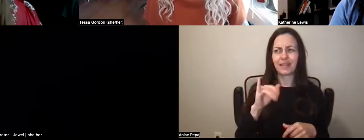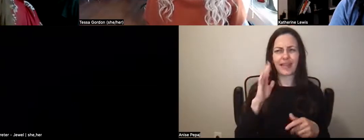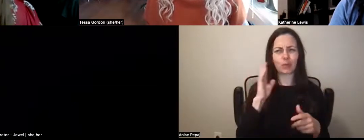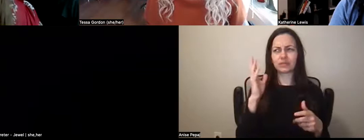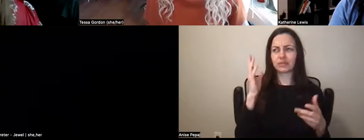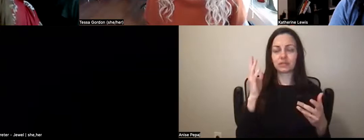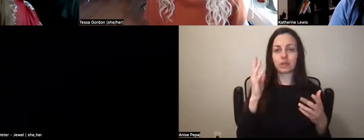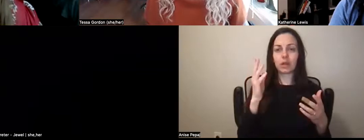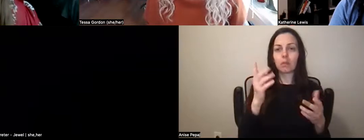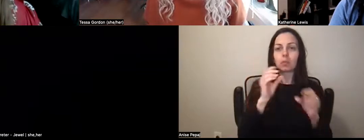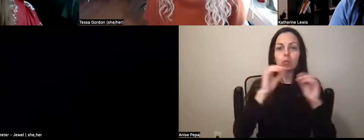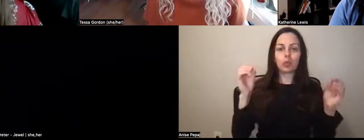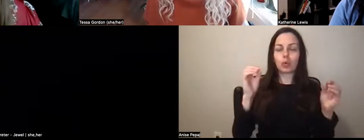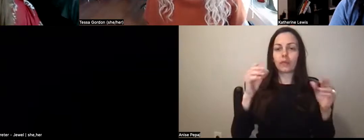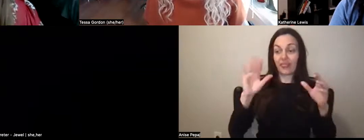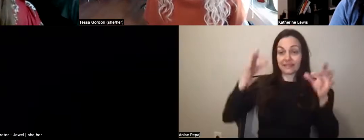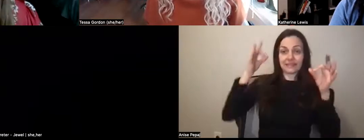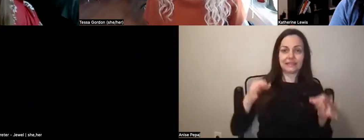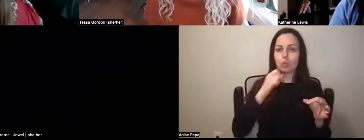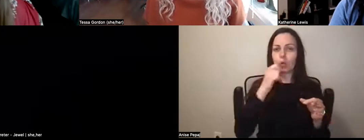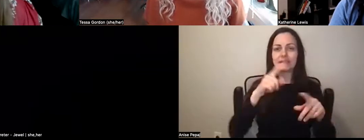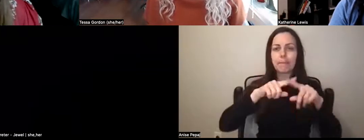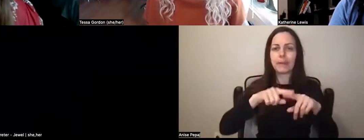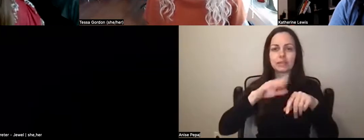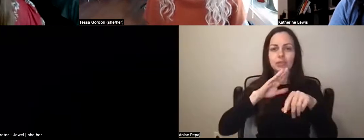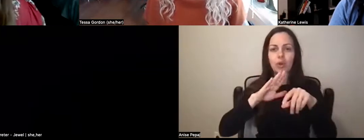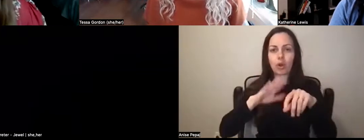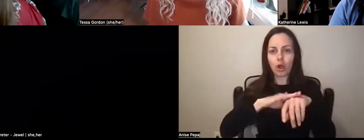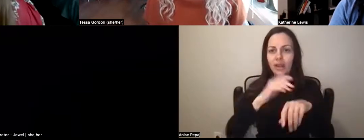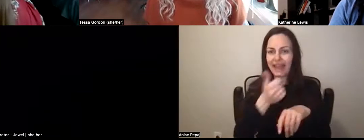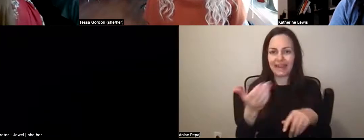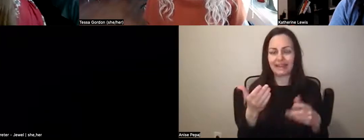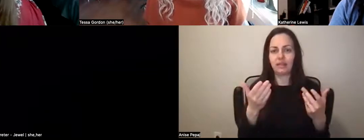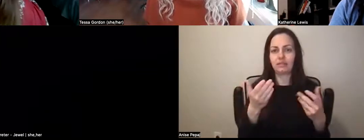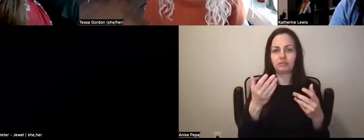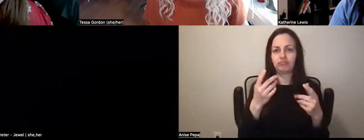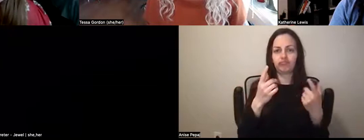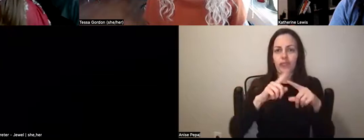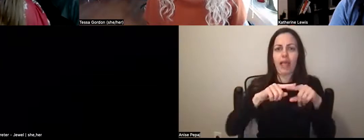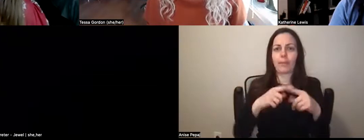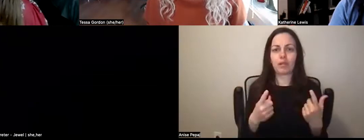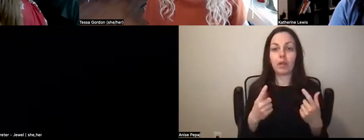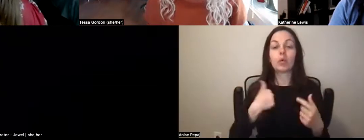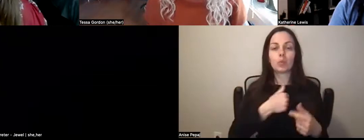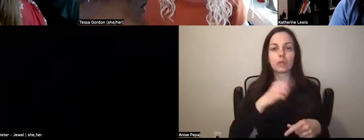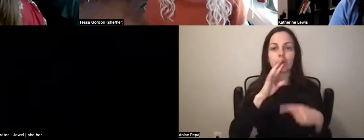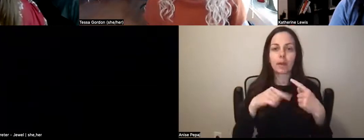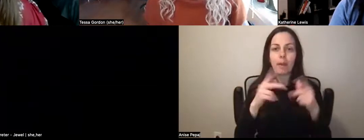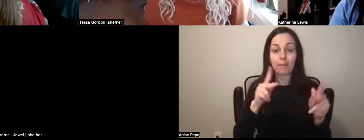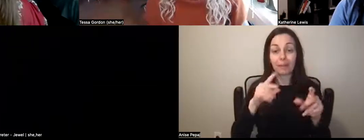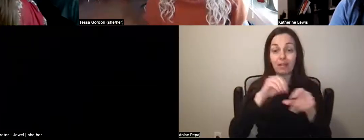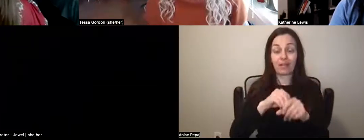state to take that away. And that's the thing, like we've talked a lot about people in the medical profession and healthcare